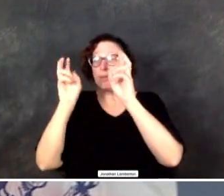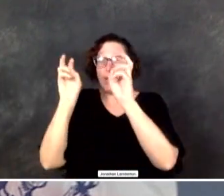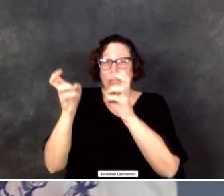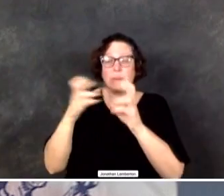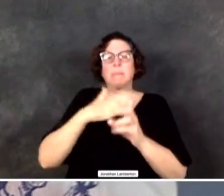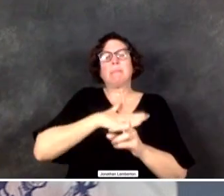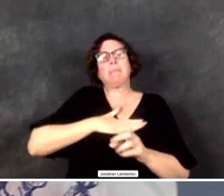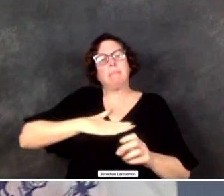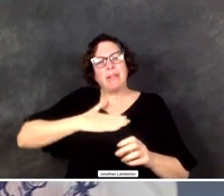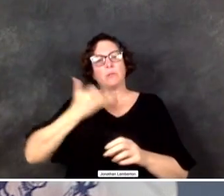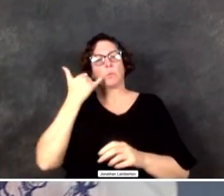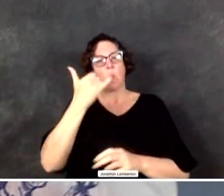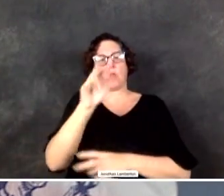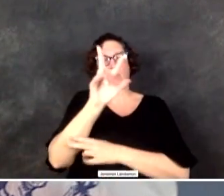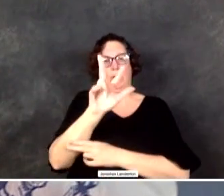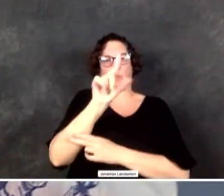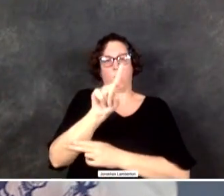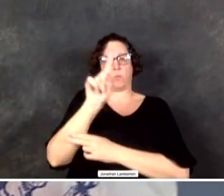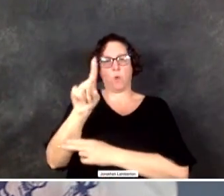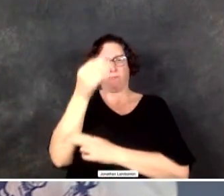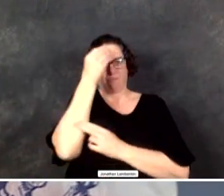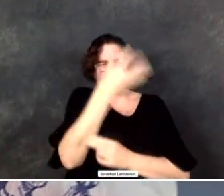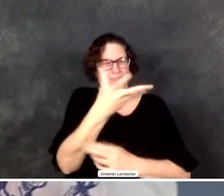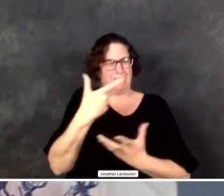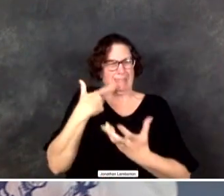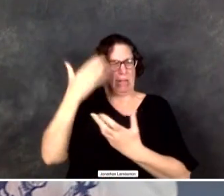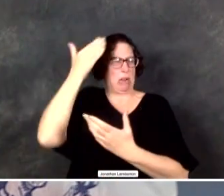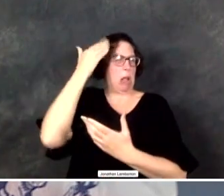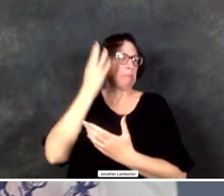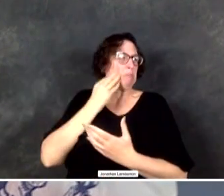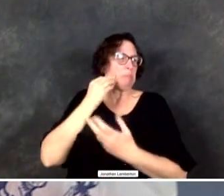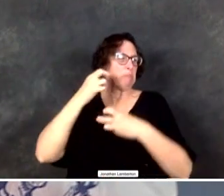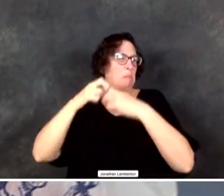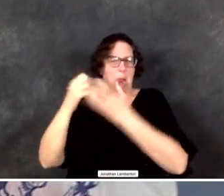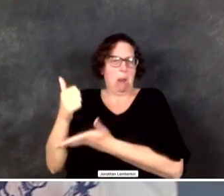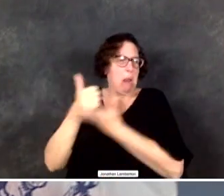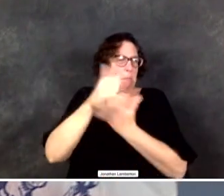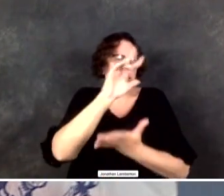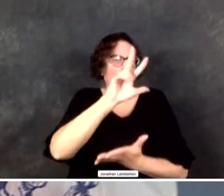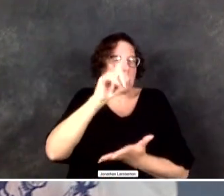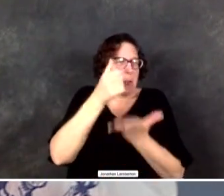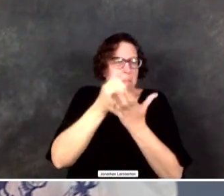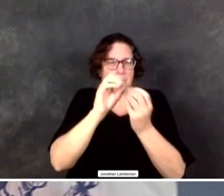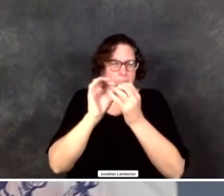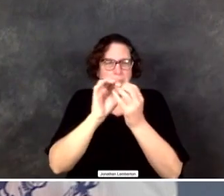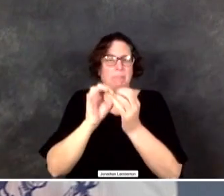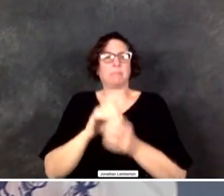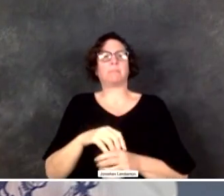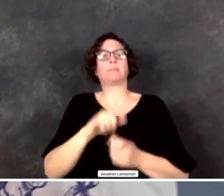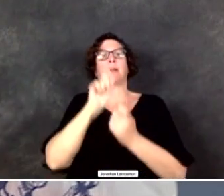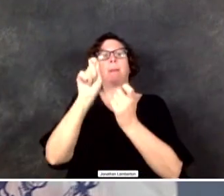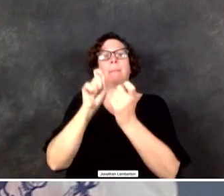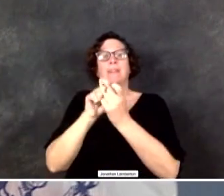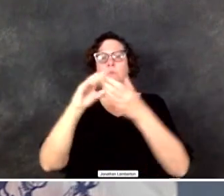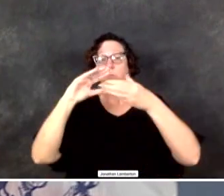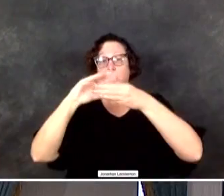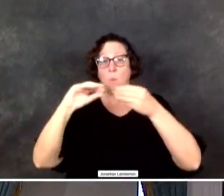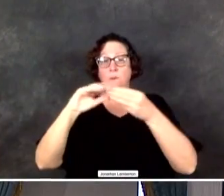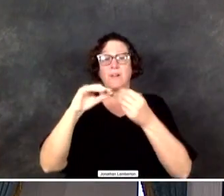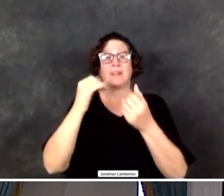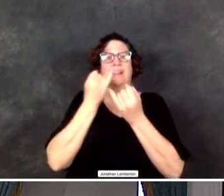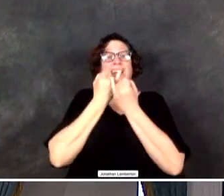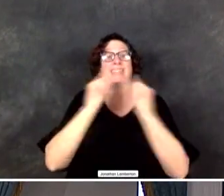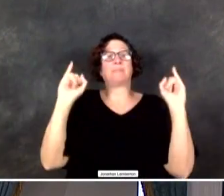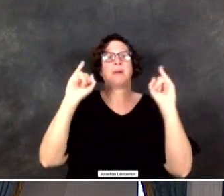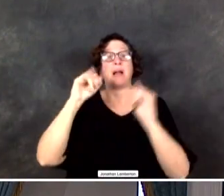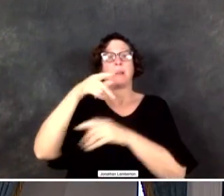you were supposed to get, so that can be fixed. But the Independence Plaza situation will be fixed today. Next, we have Katie from the Wall Street